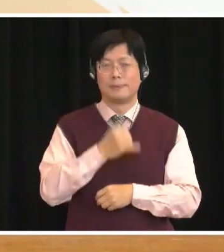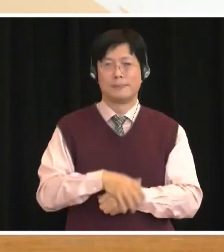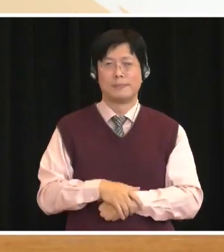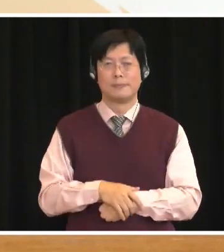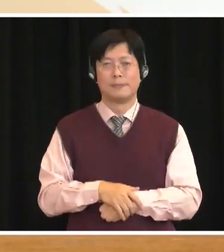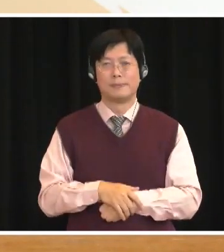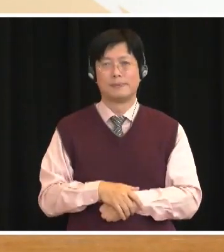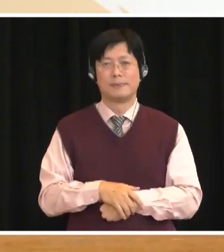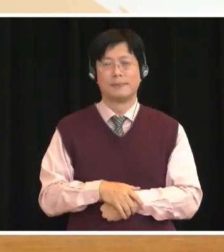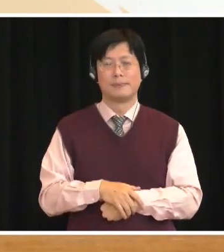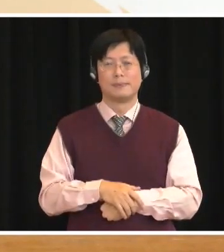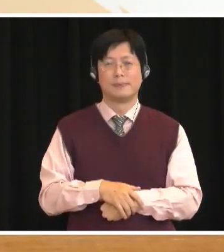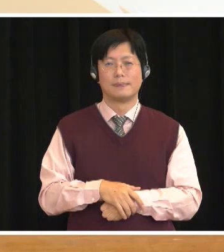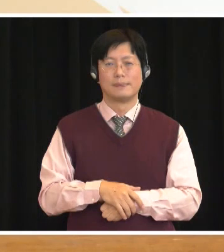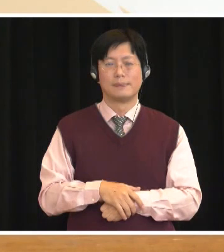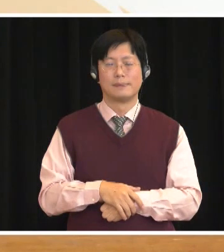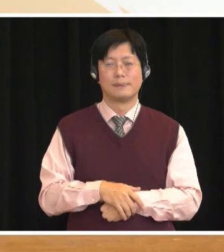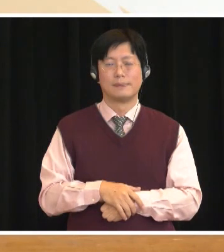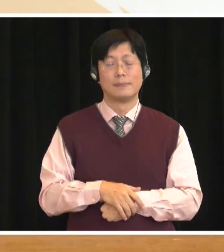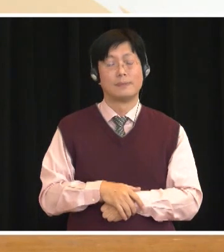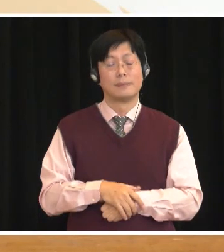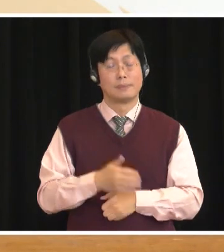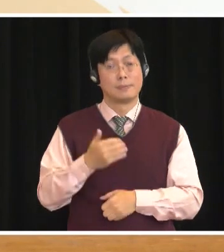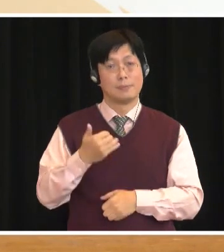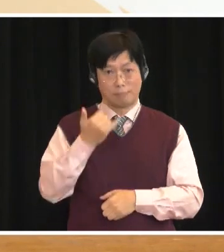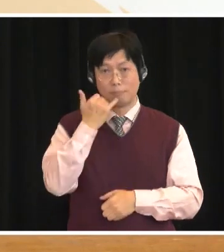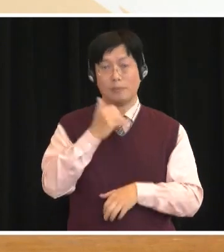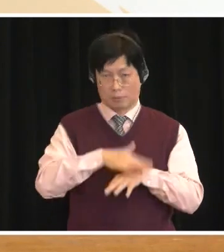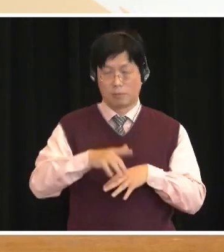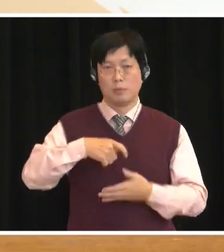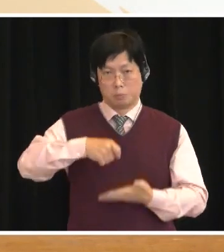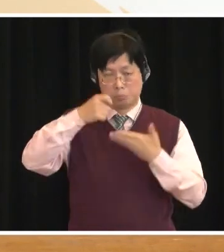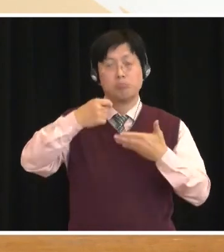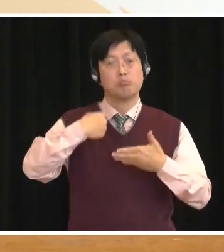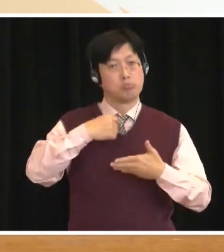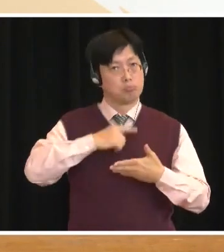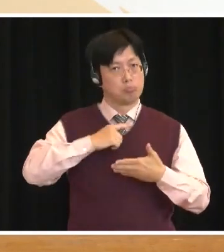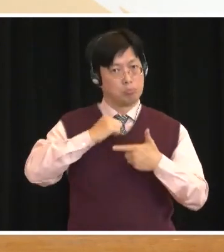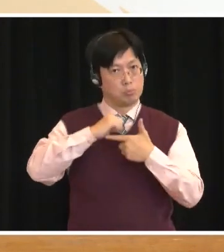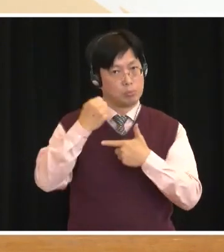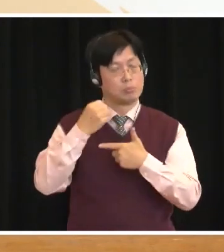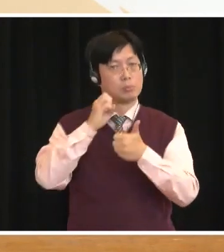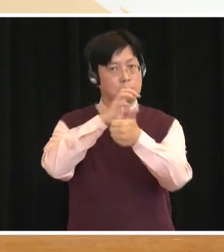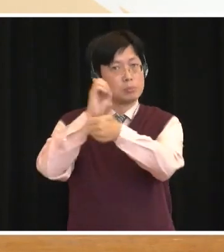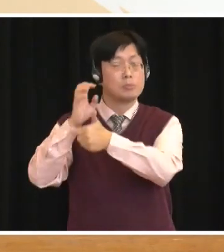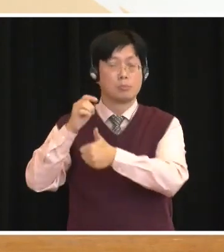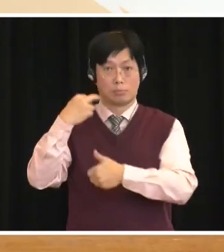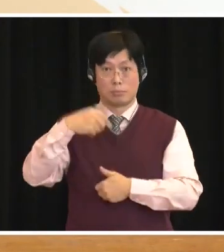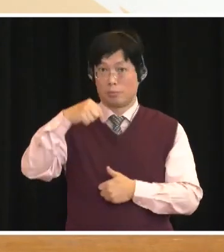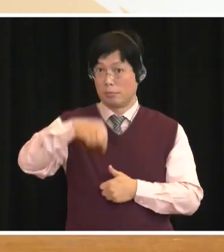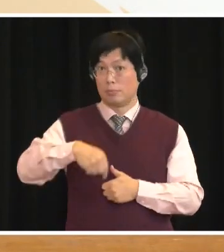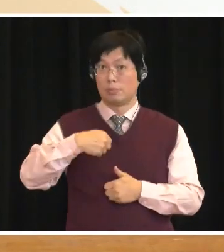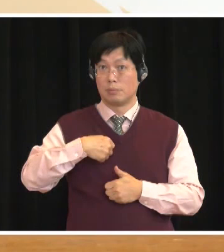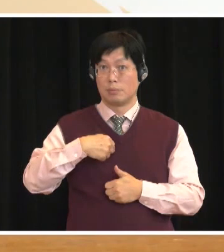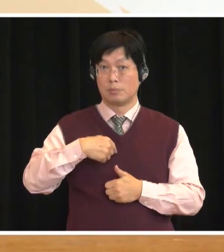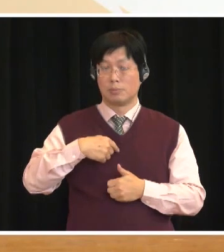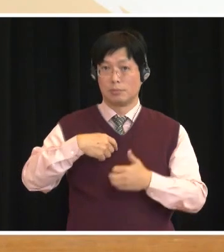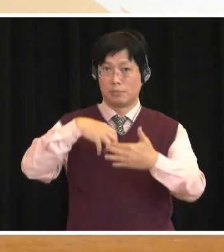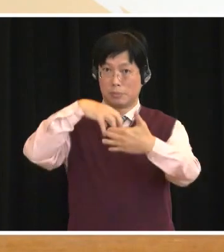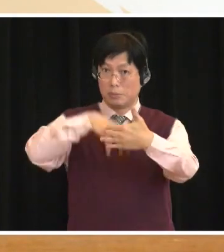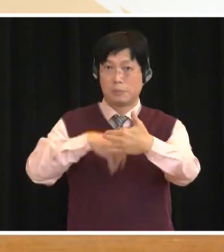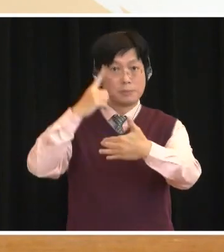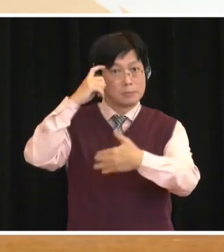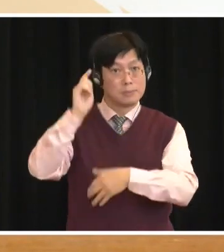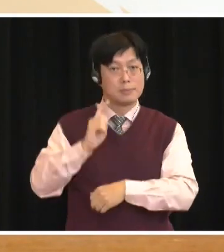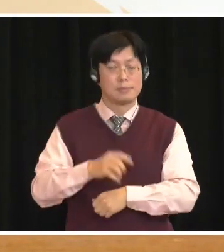beautiful recommendations that are meant to support the further implementation of the Convention on the Rights